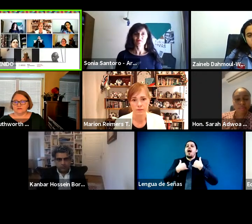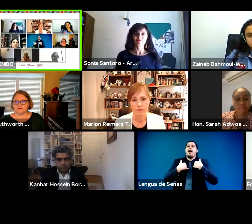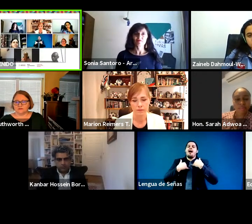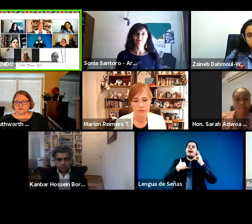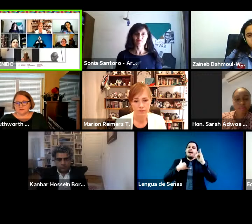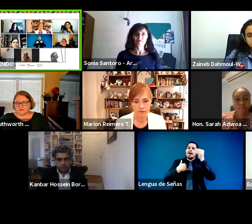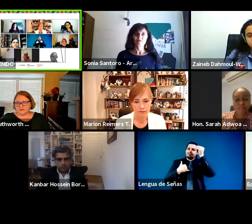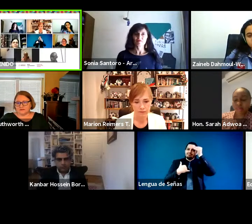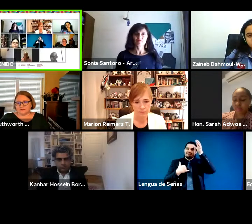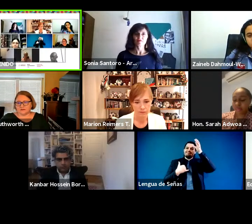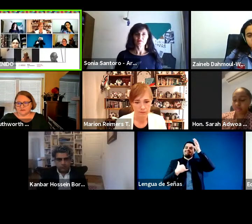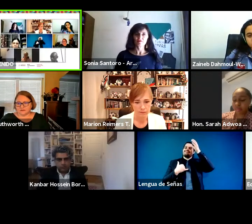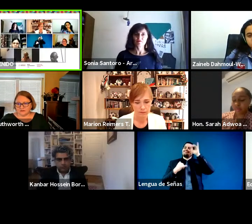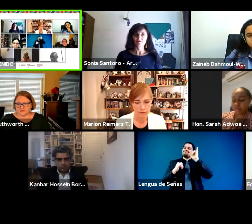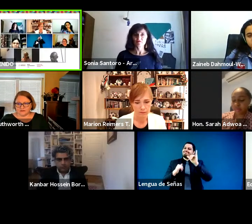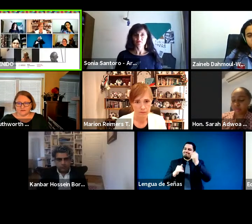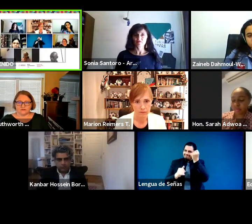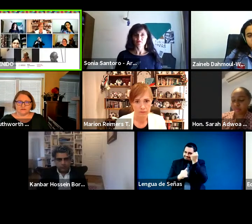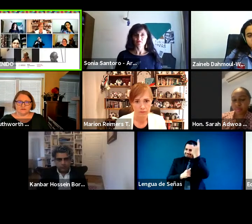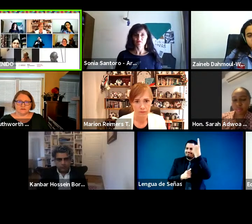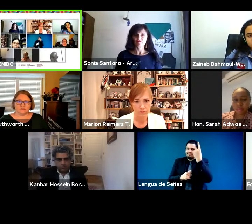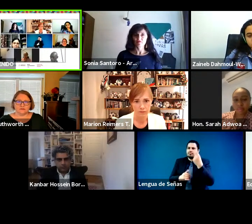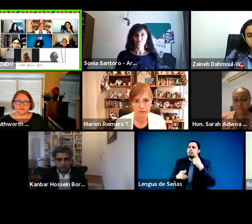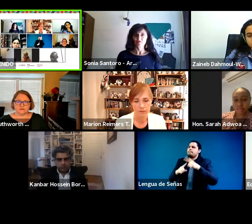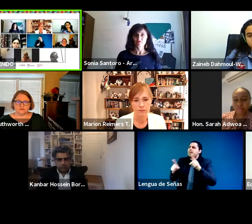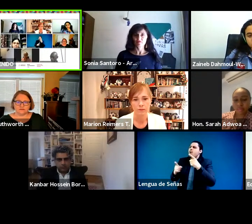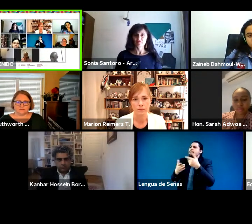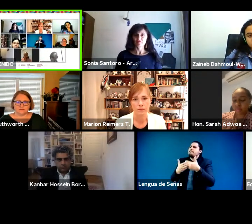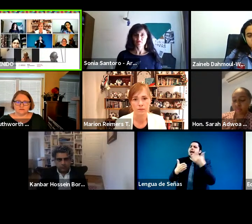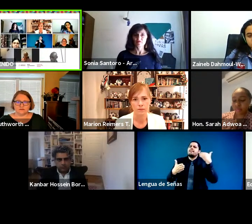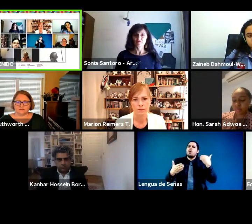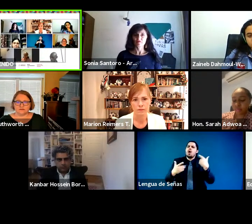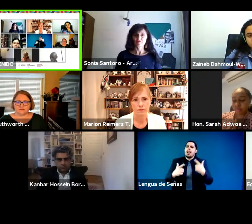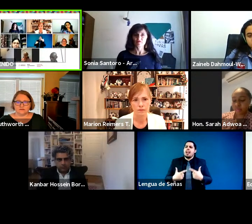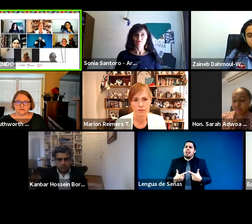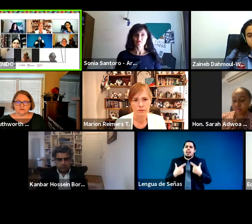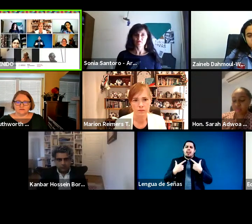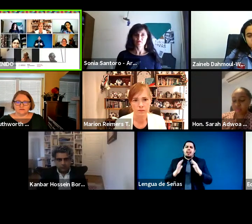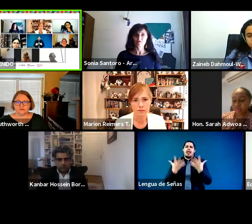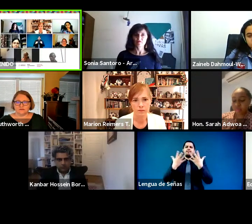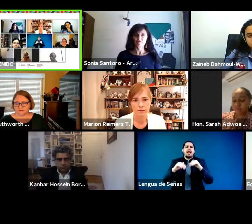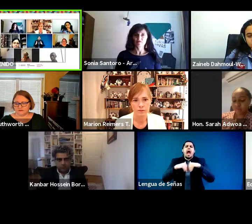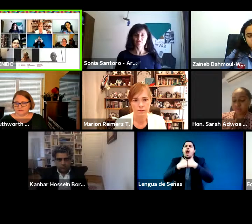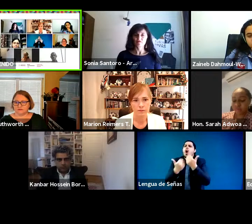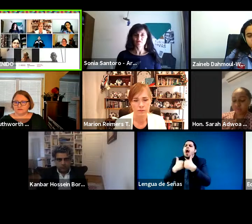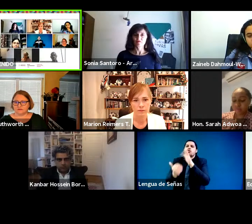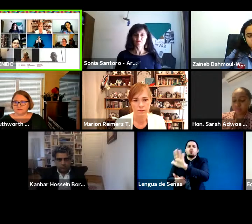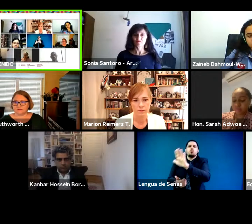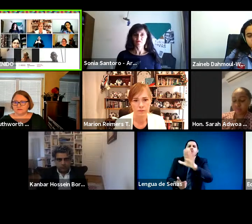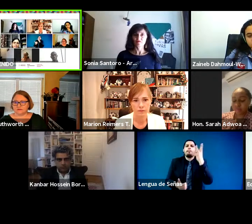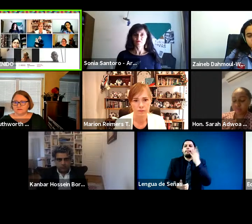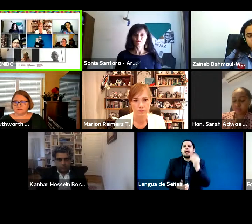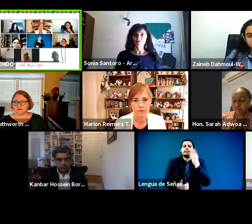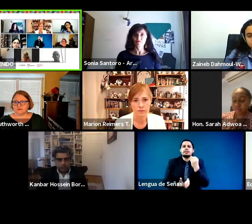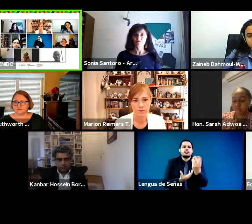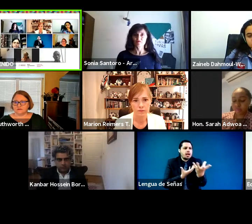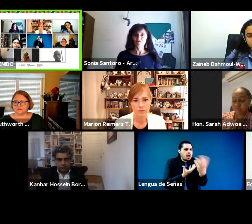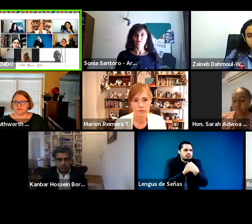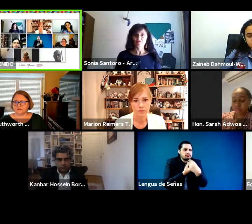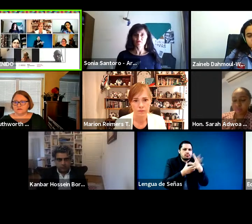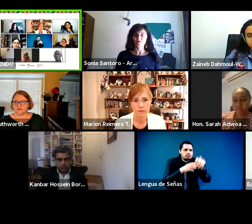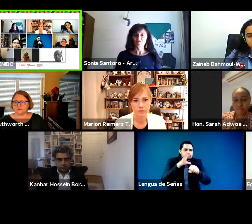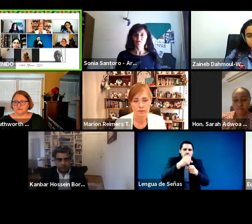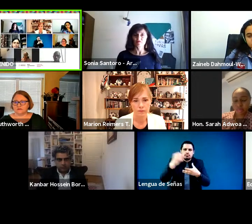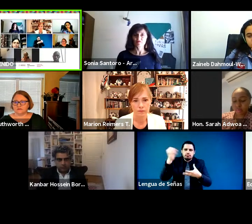they were then using those stories on their content. And that changed the dynamics for them. It also changed the perception the